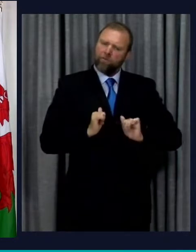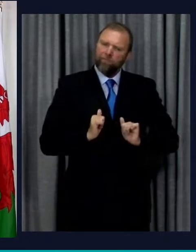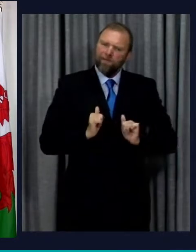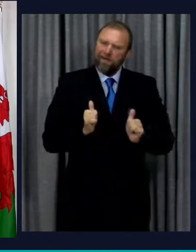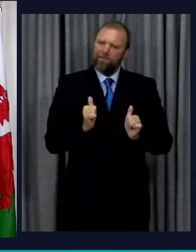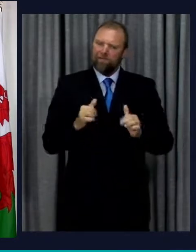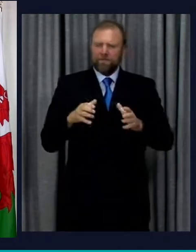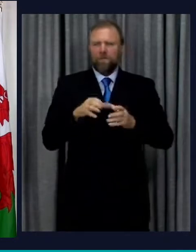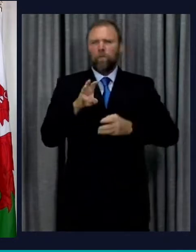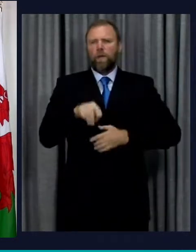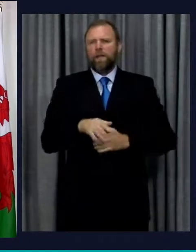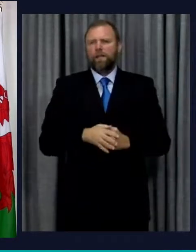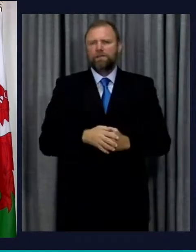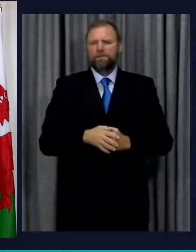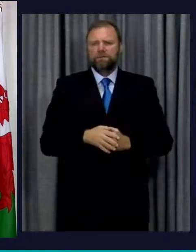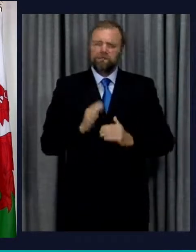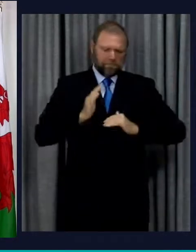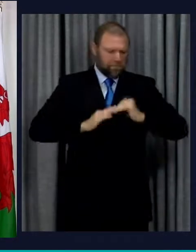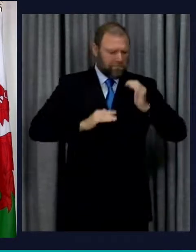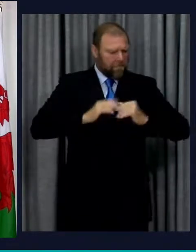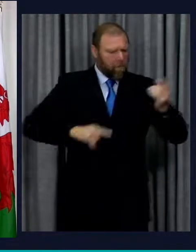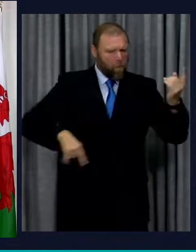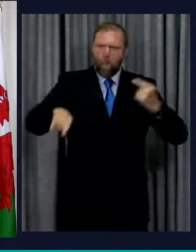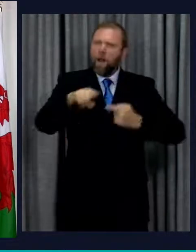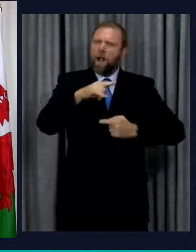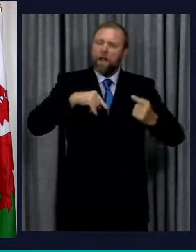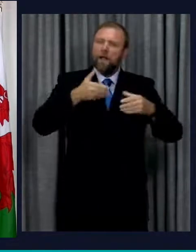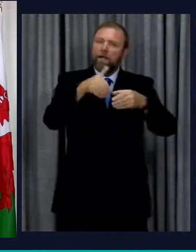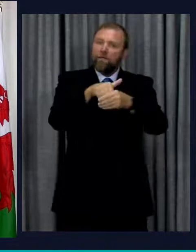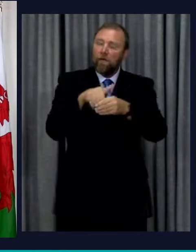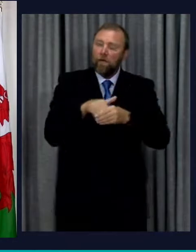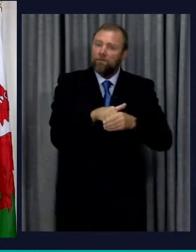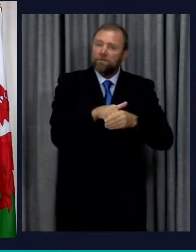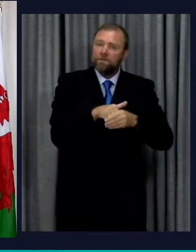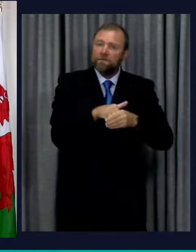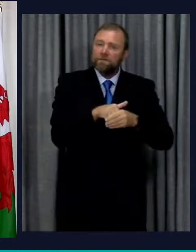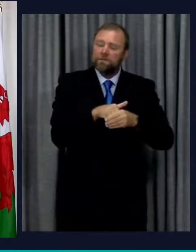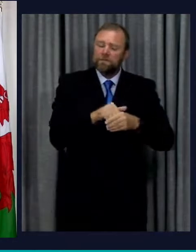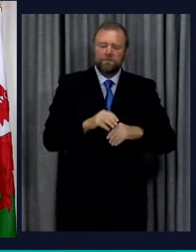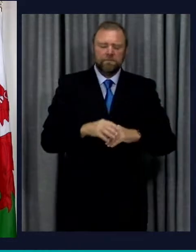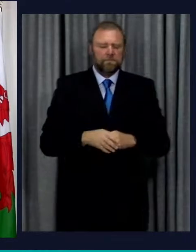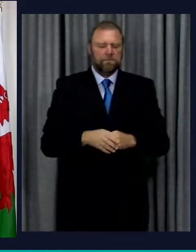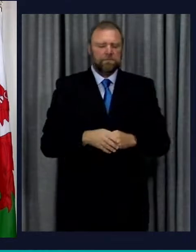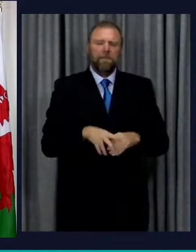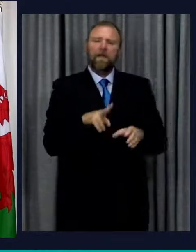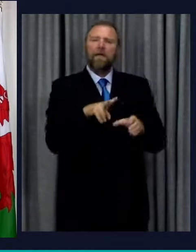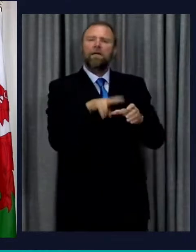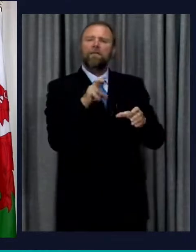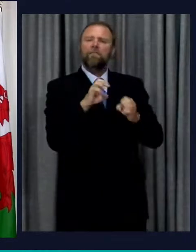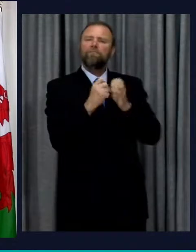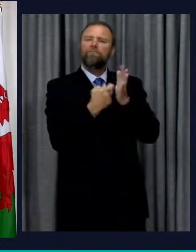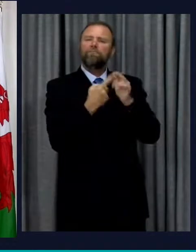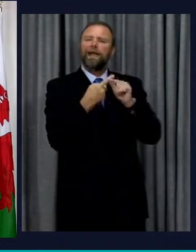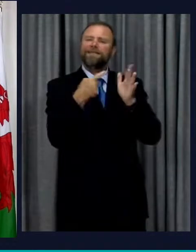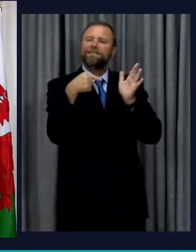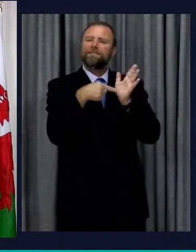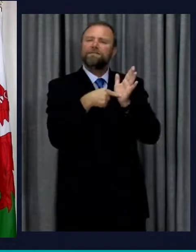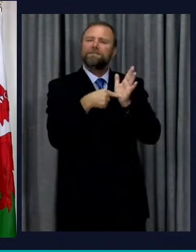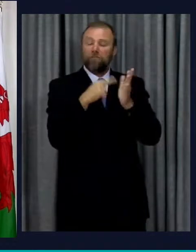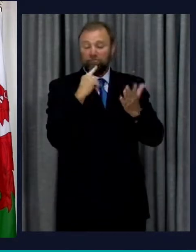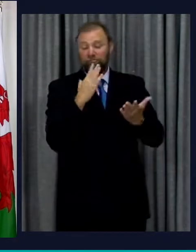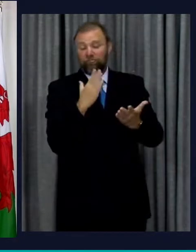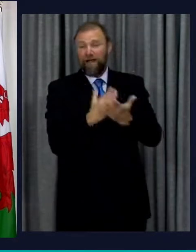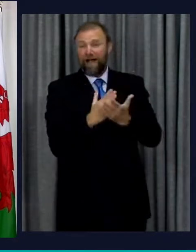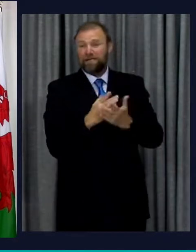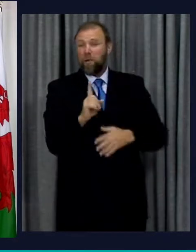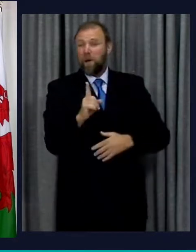built by all of us. As we face the headwinds of Brexit reality, I'm determined that our credible